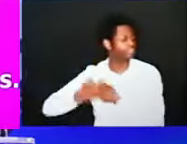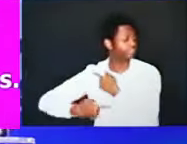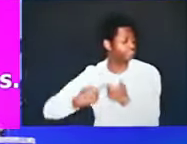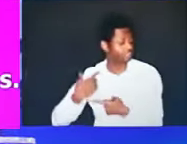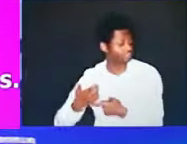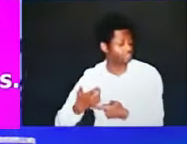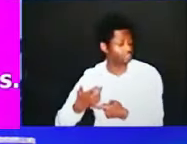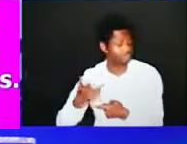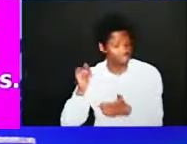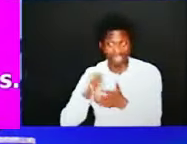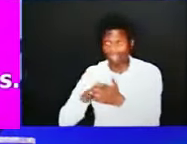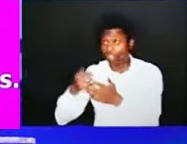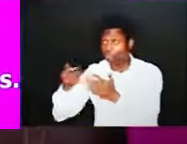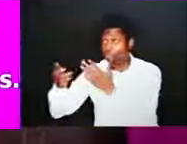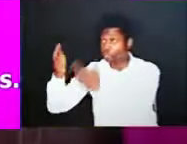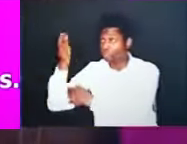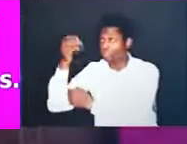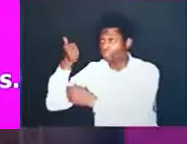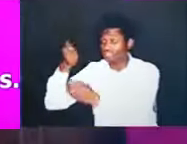in christ jesus